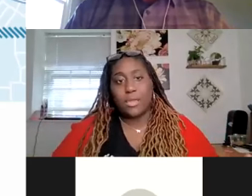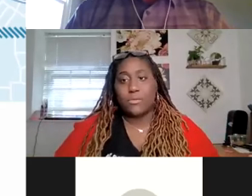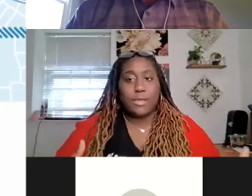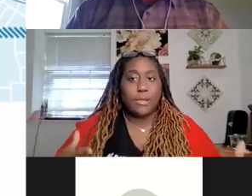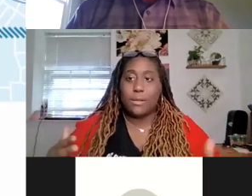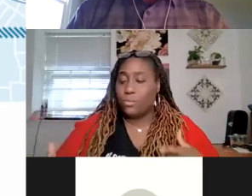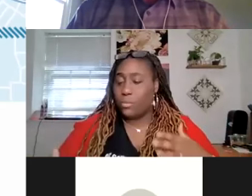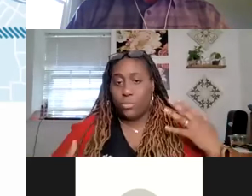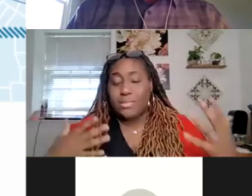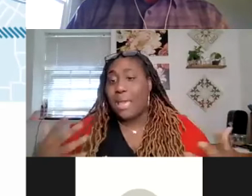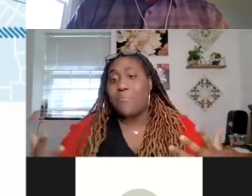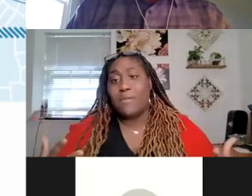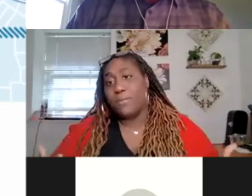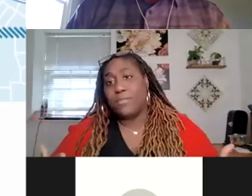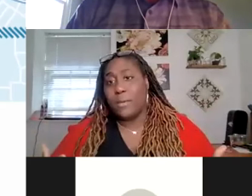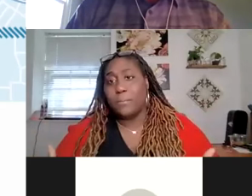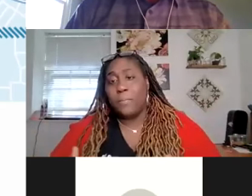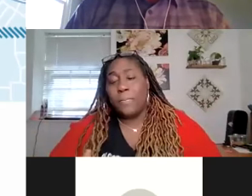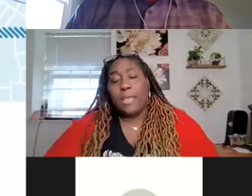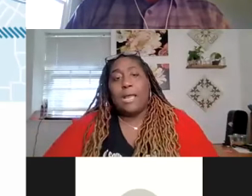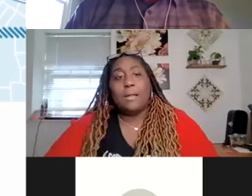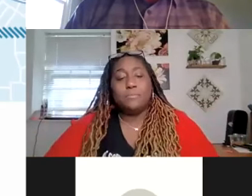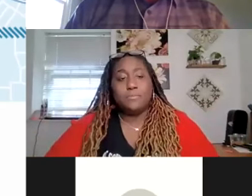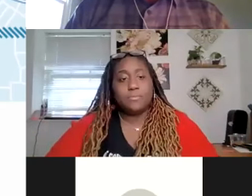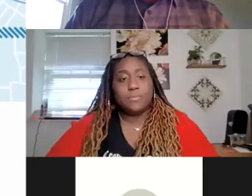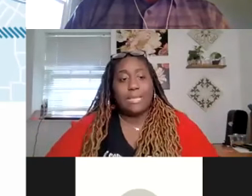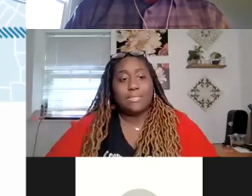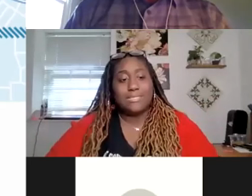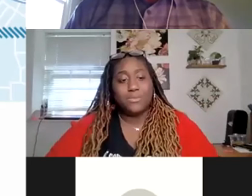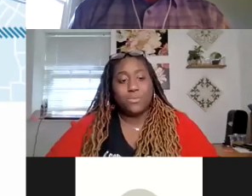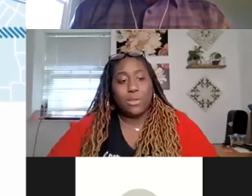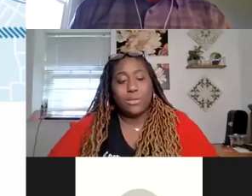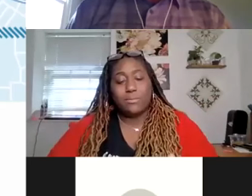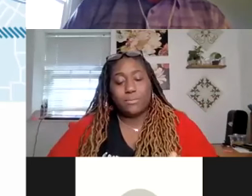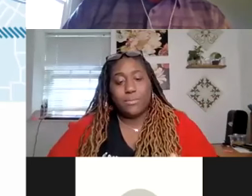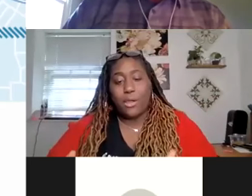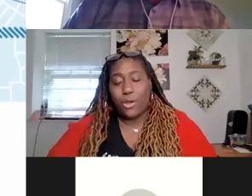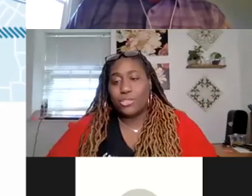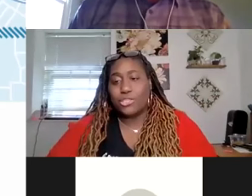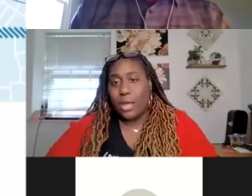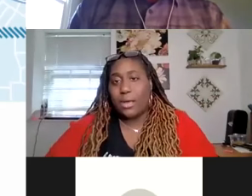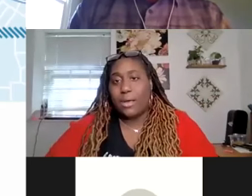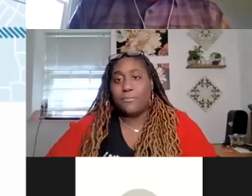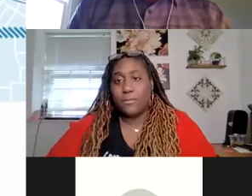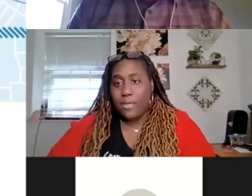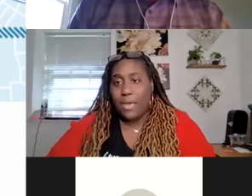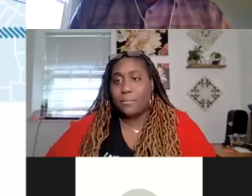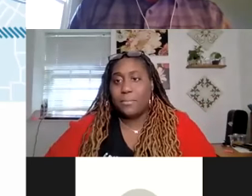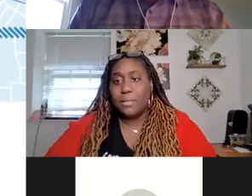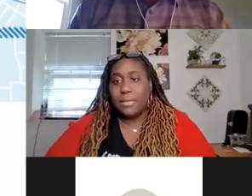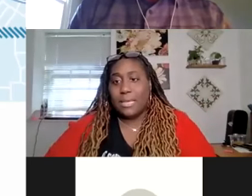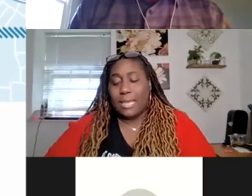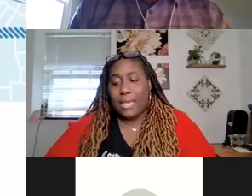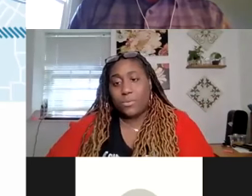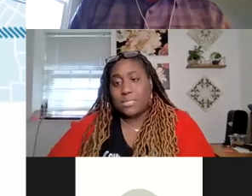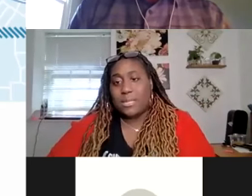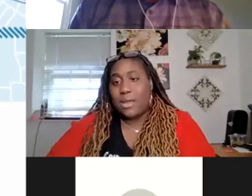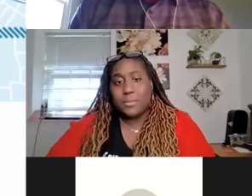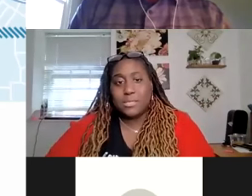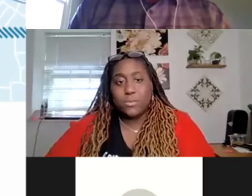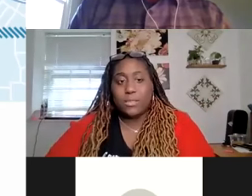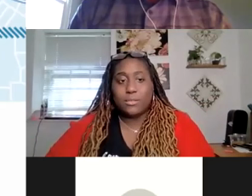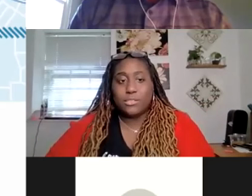or a career and what that meant for them. And when they heard job for them, it